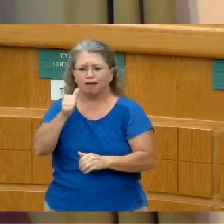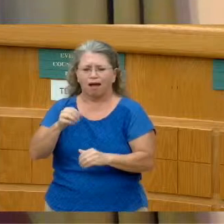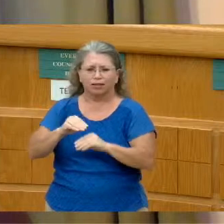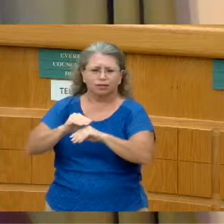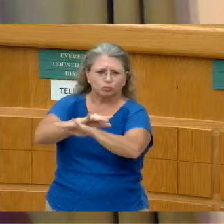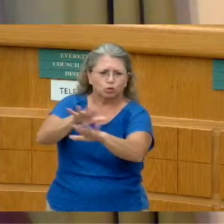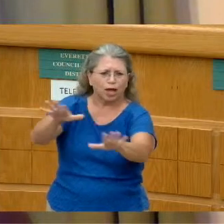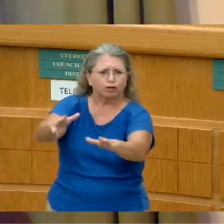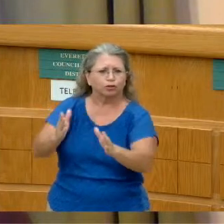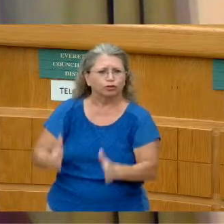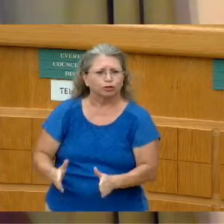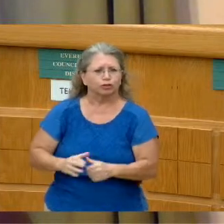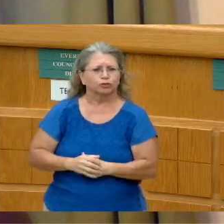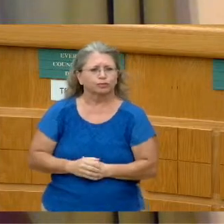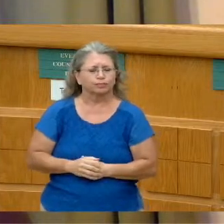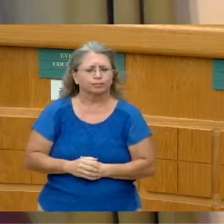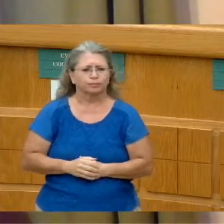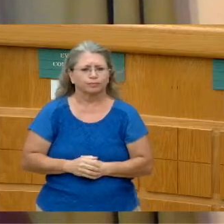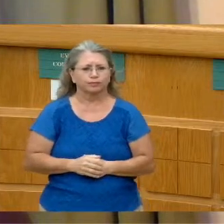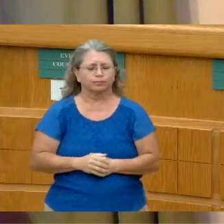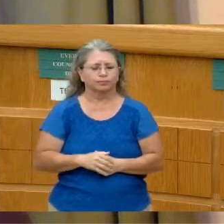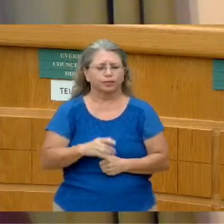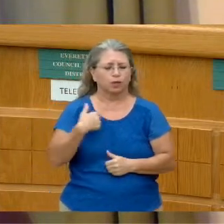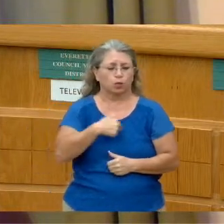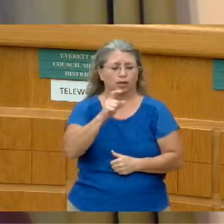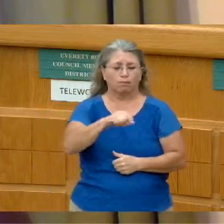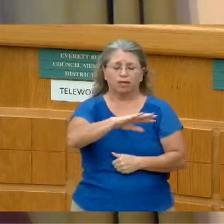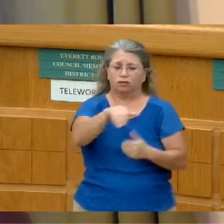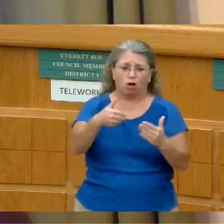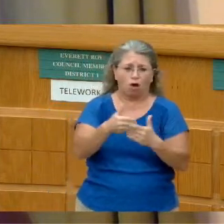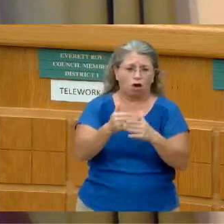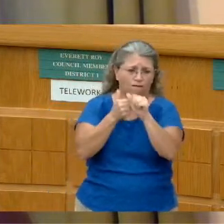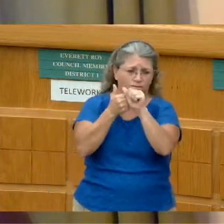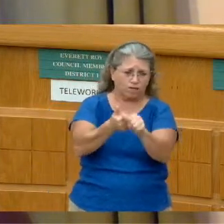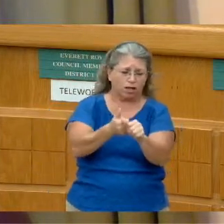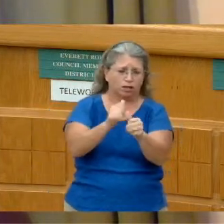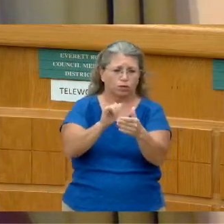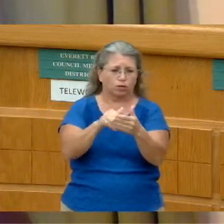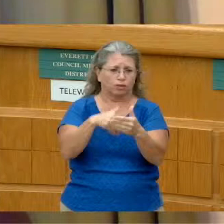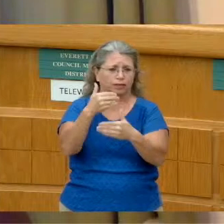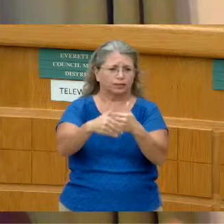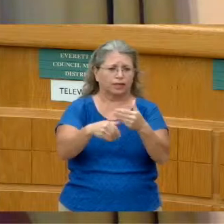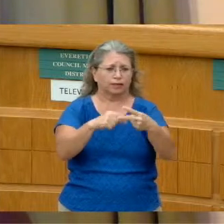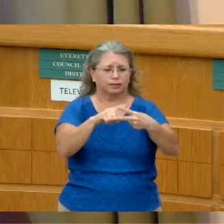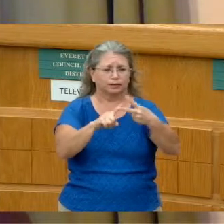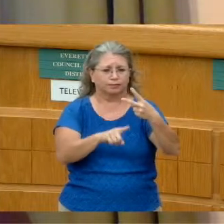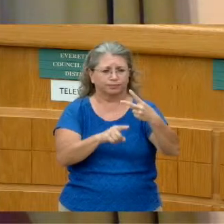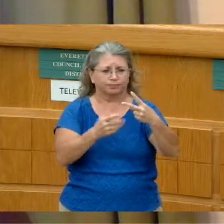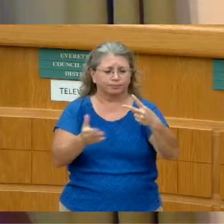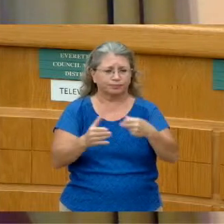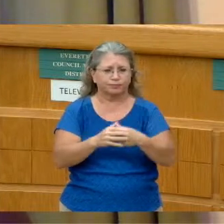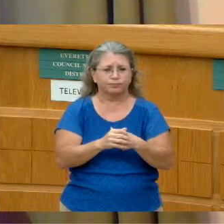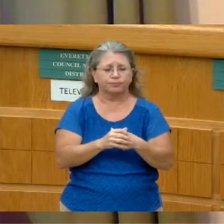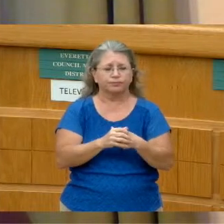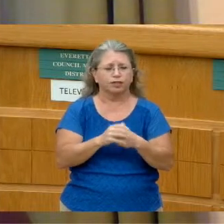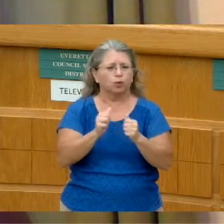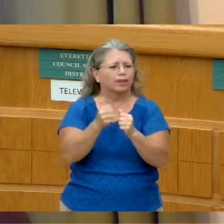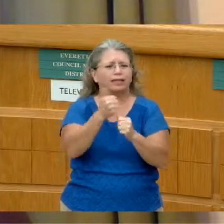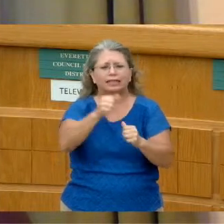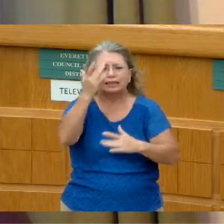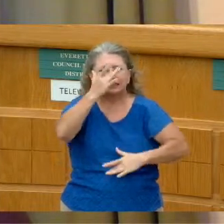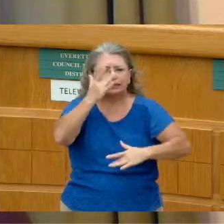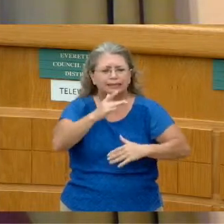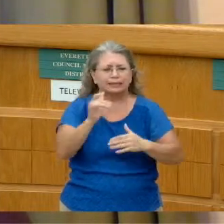discuss quickly, and we must all follow when dealing with a communicable disease, for this one being COVID-19. The